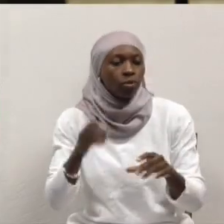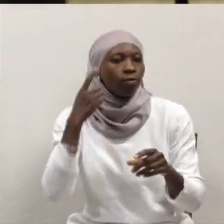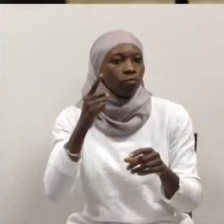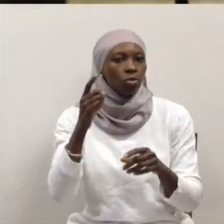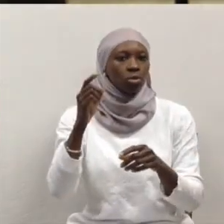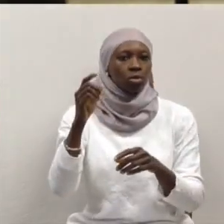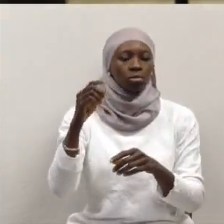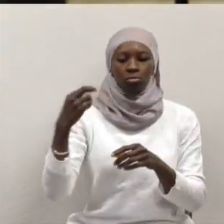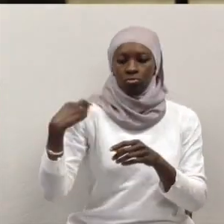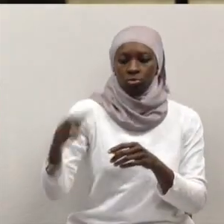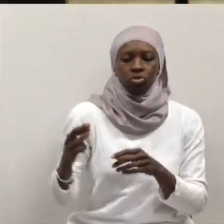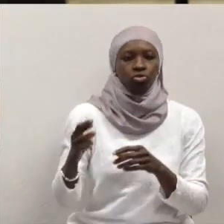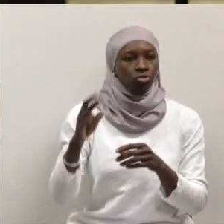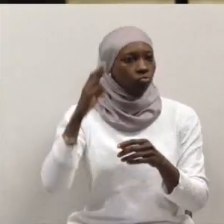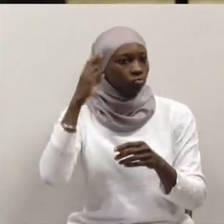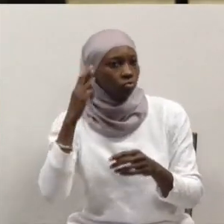came